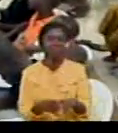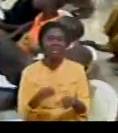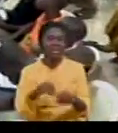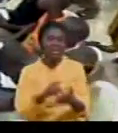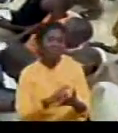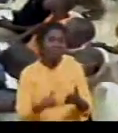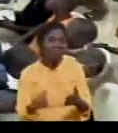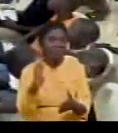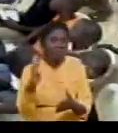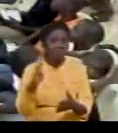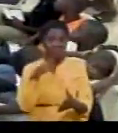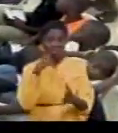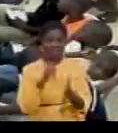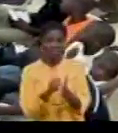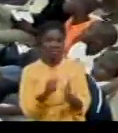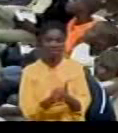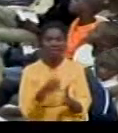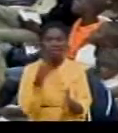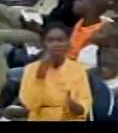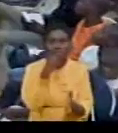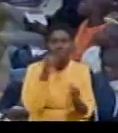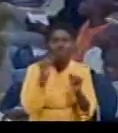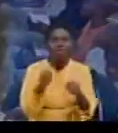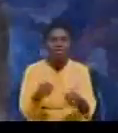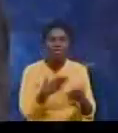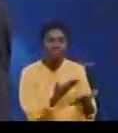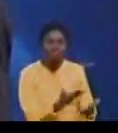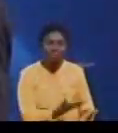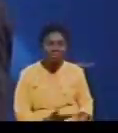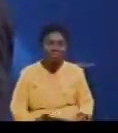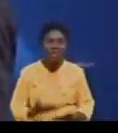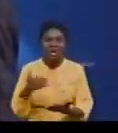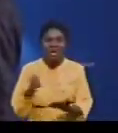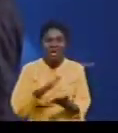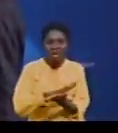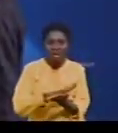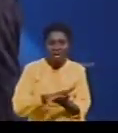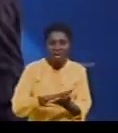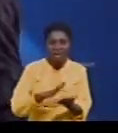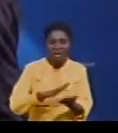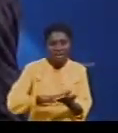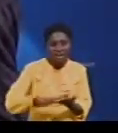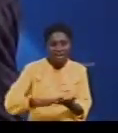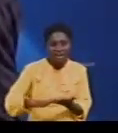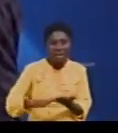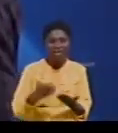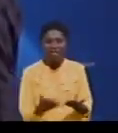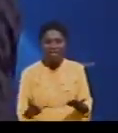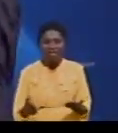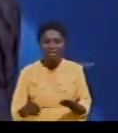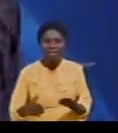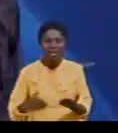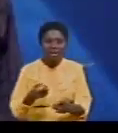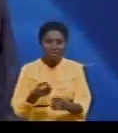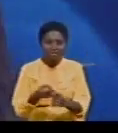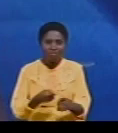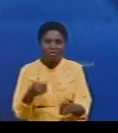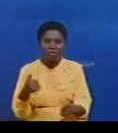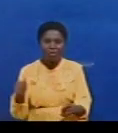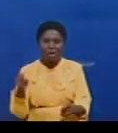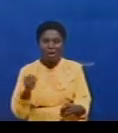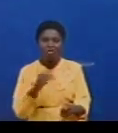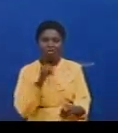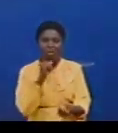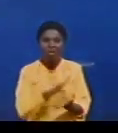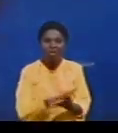verse 4 it says, who can bring a clean thing out of an unclean? No